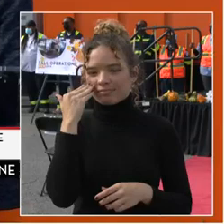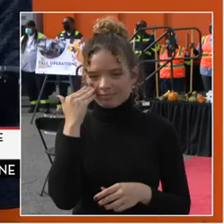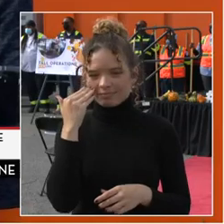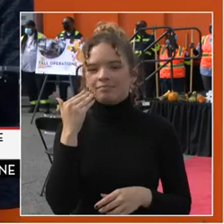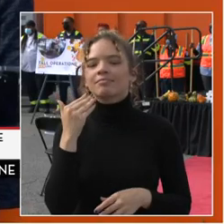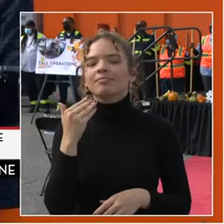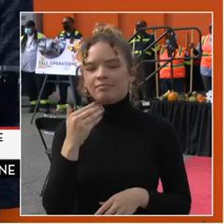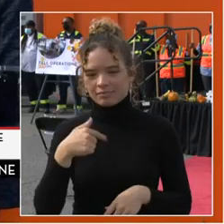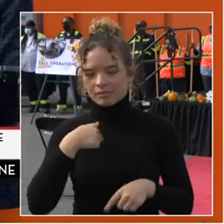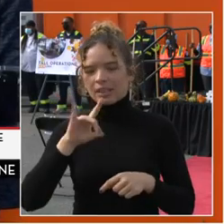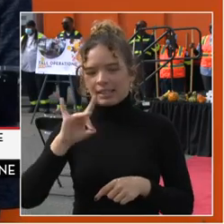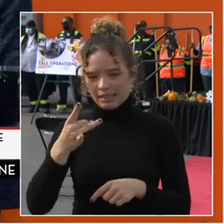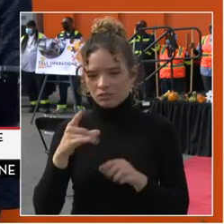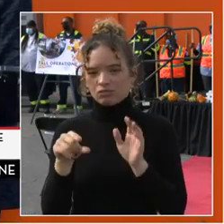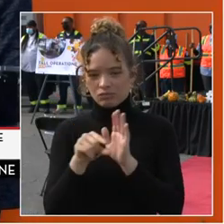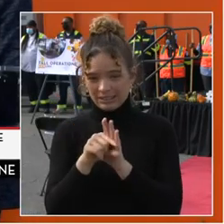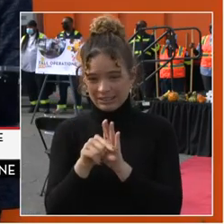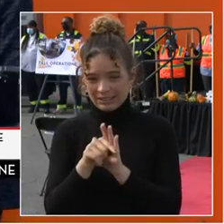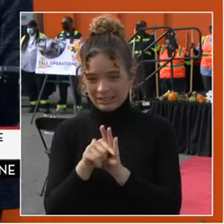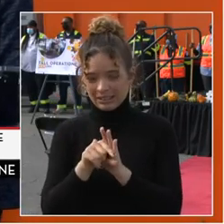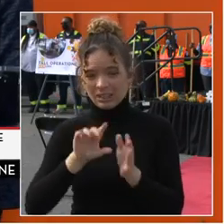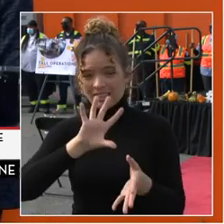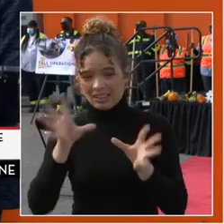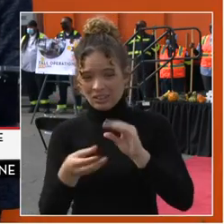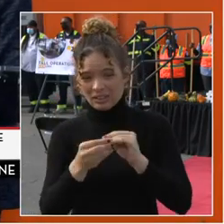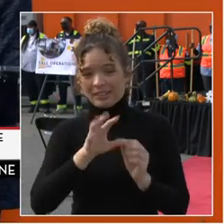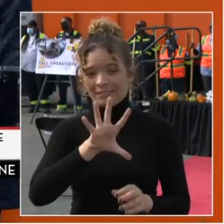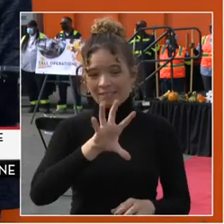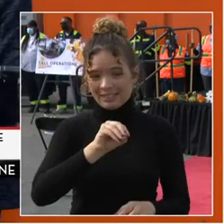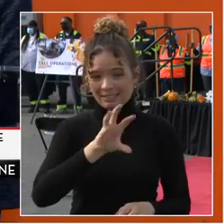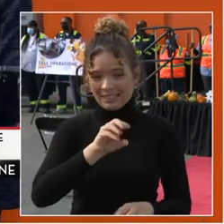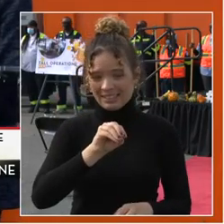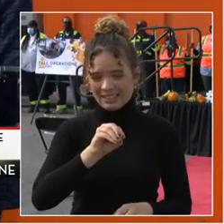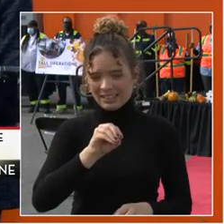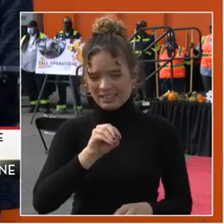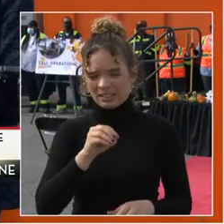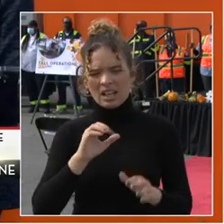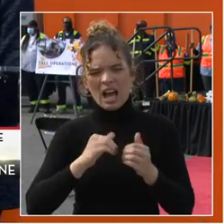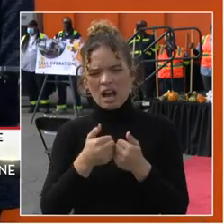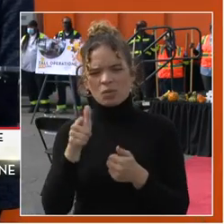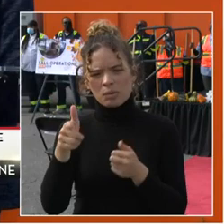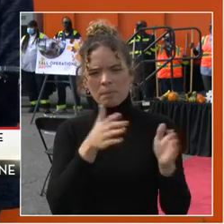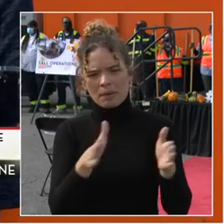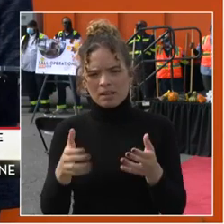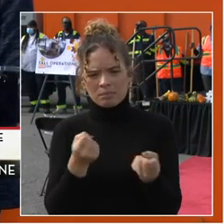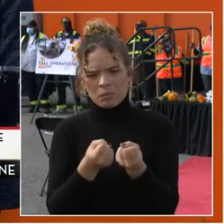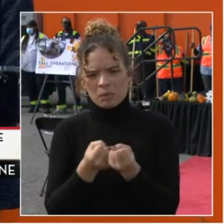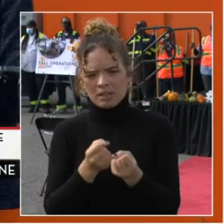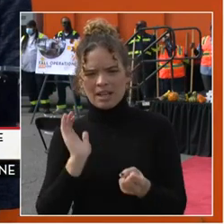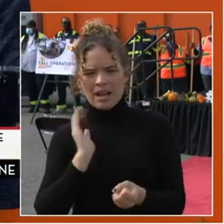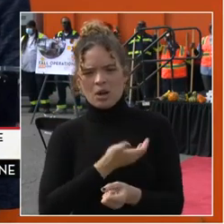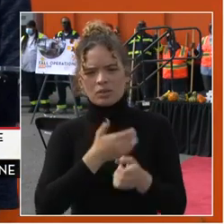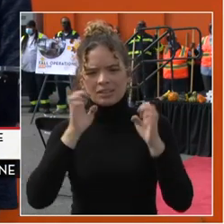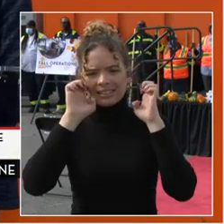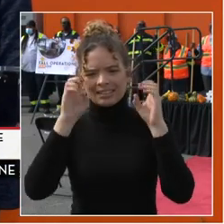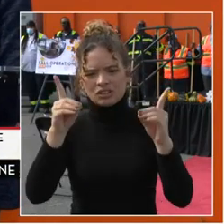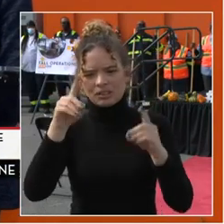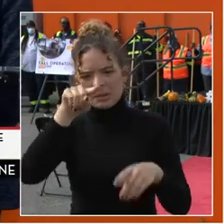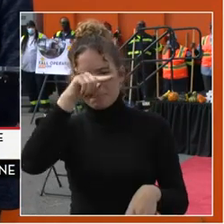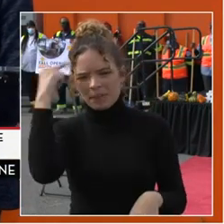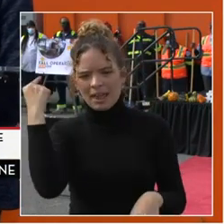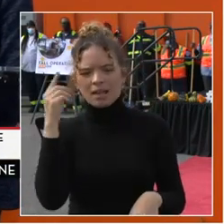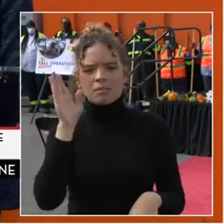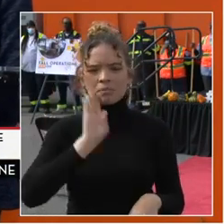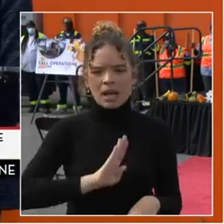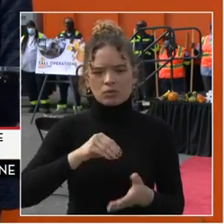how do you plan on improving the educational system to help support our black and brown students? Well, actually, DC Public